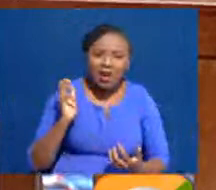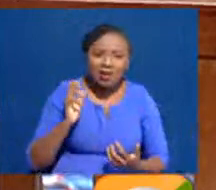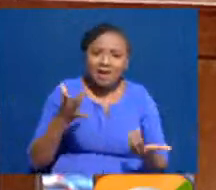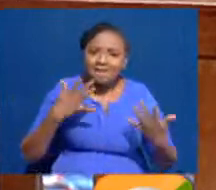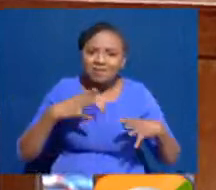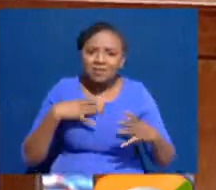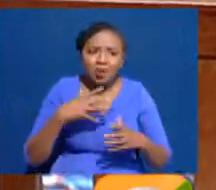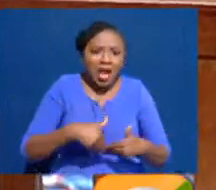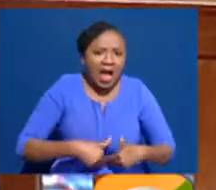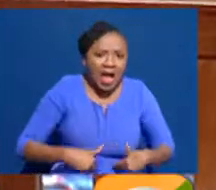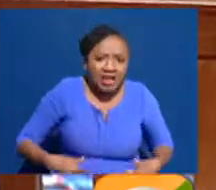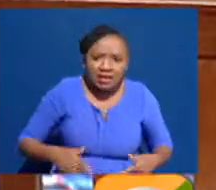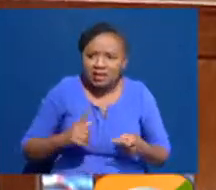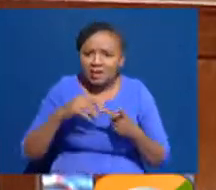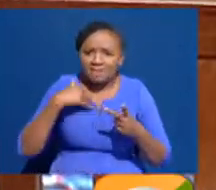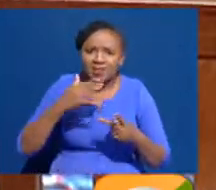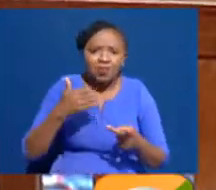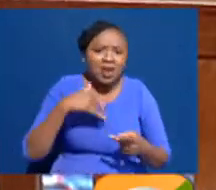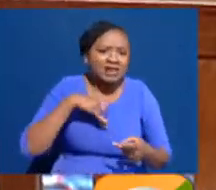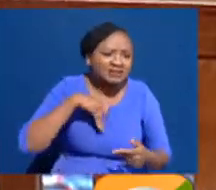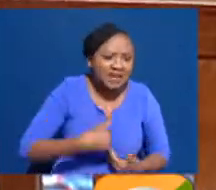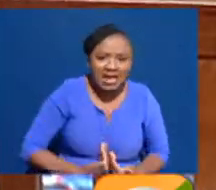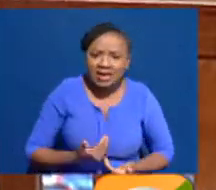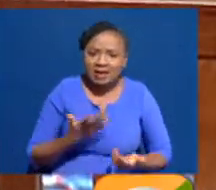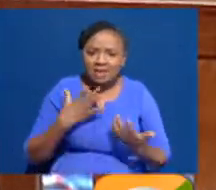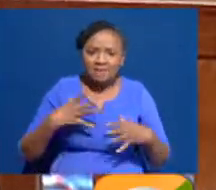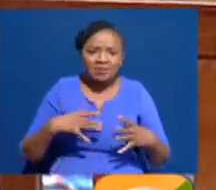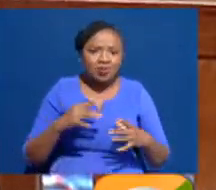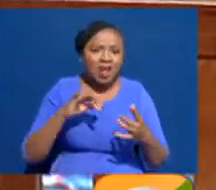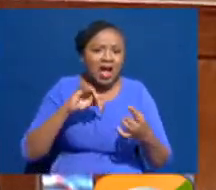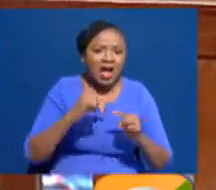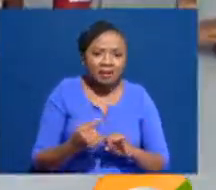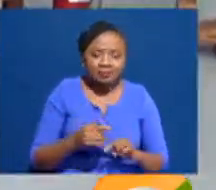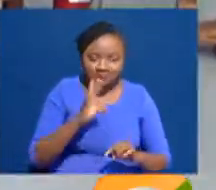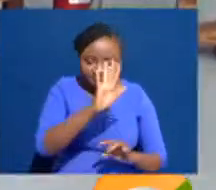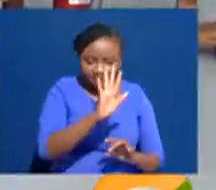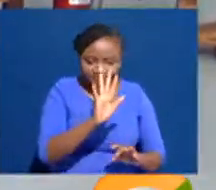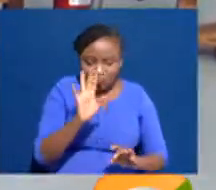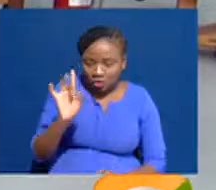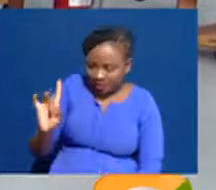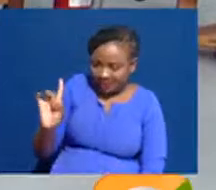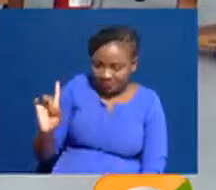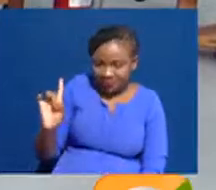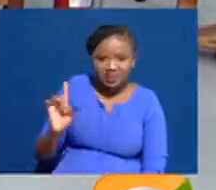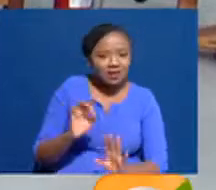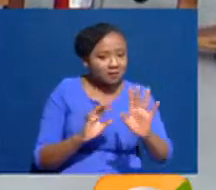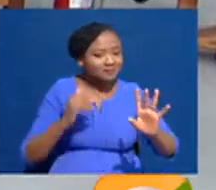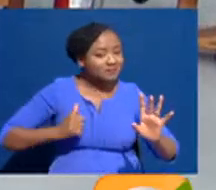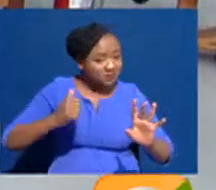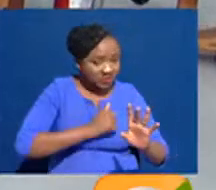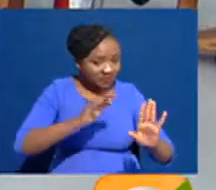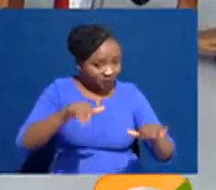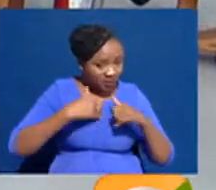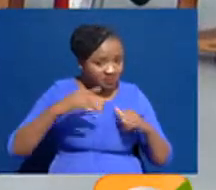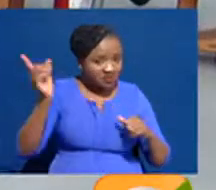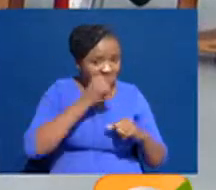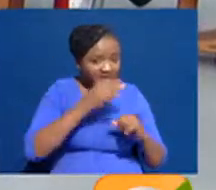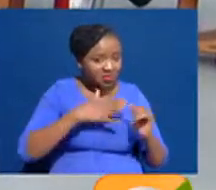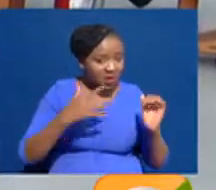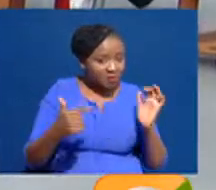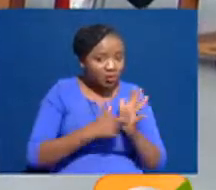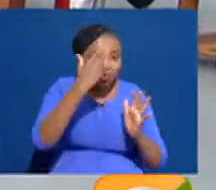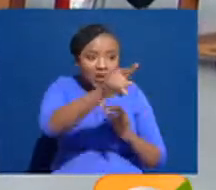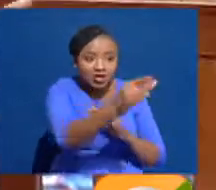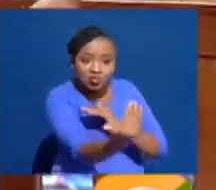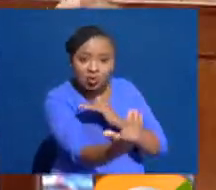be factual. Okay, here. Let him finish let's his point. Let's look at it this way. Let me finish my point. No, he was talking about Eastmart. Jeff, you'll have to let me finish my point because you've asked